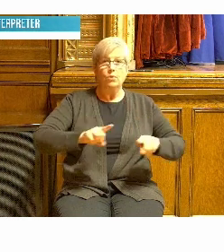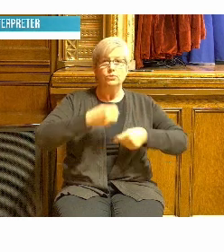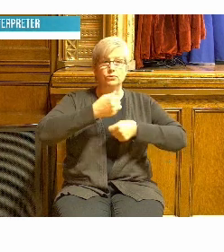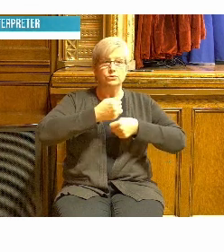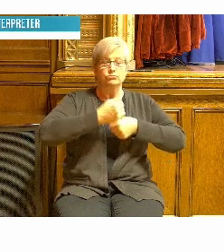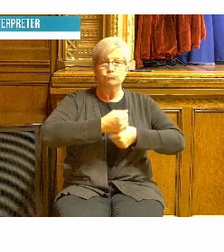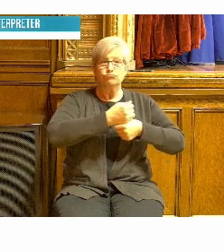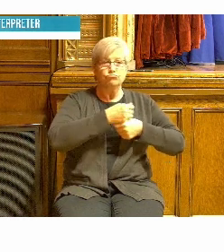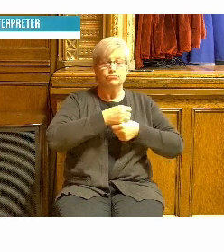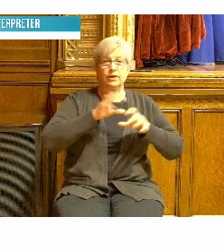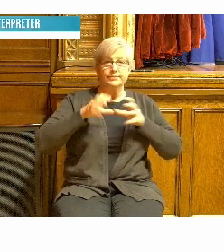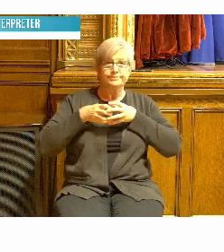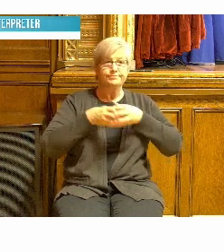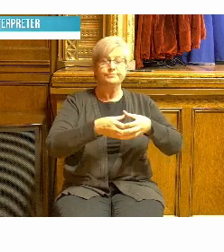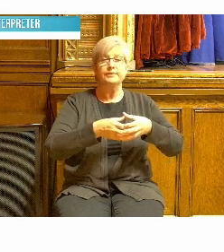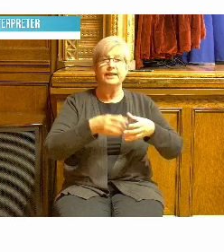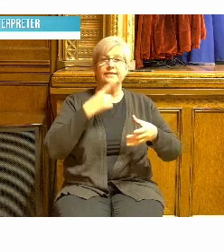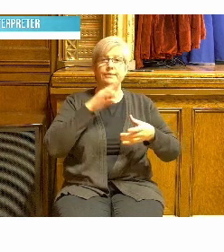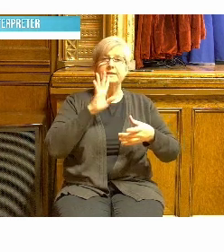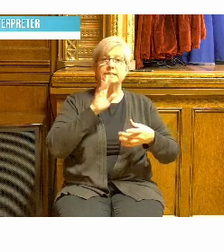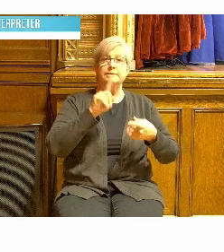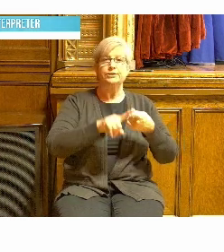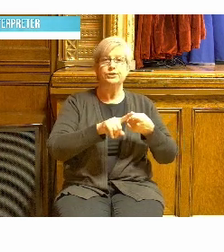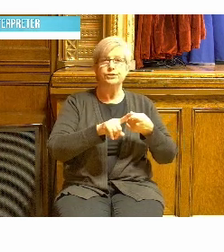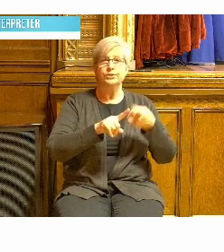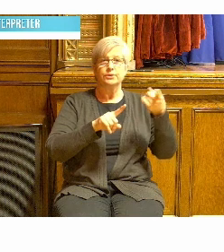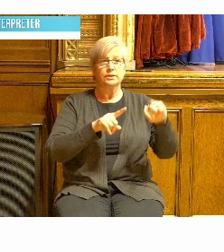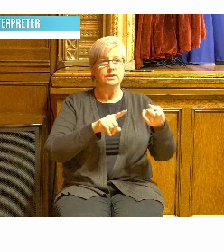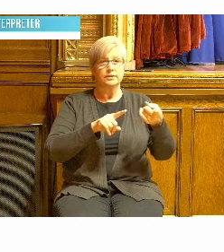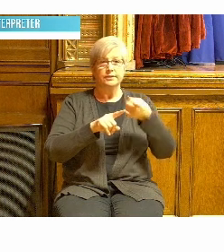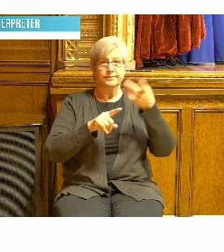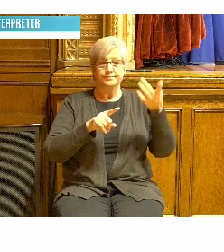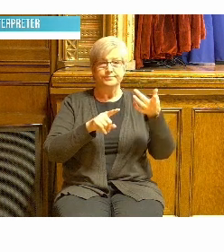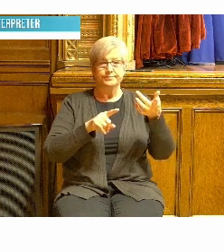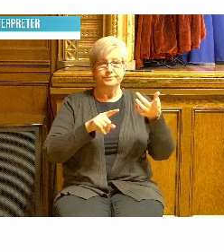a community and say, we need to speak to the